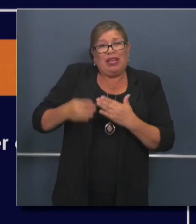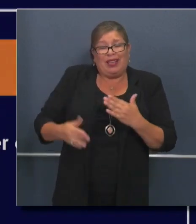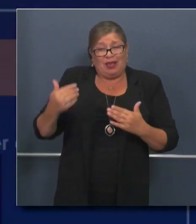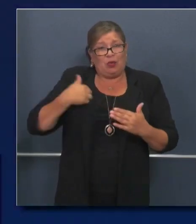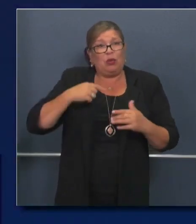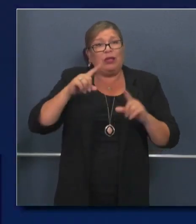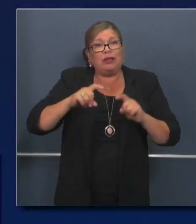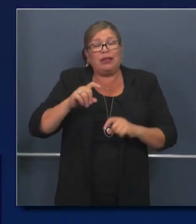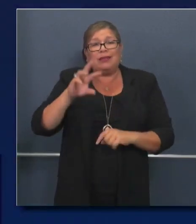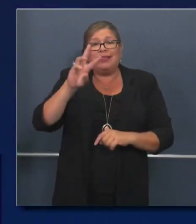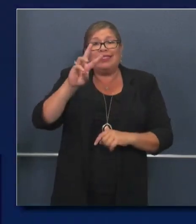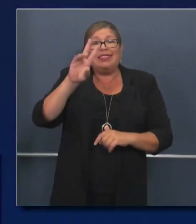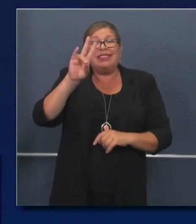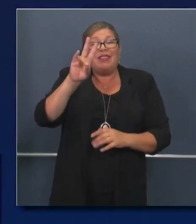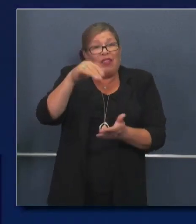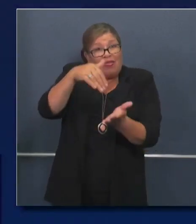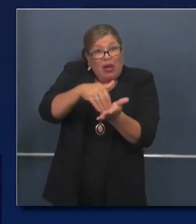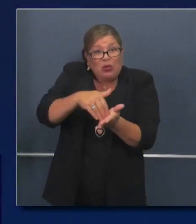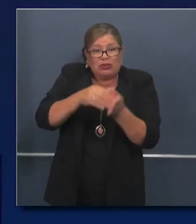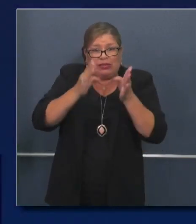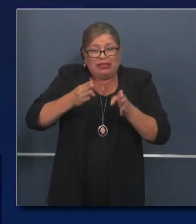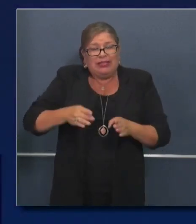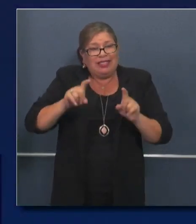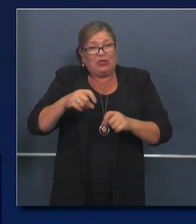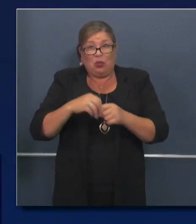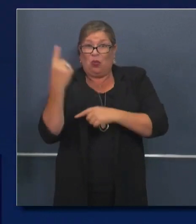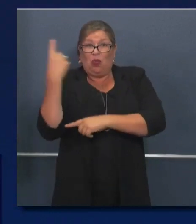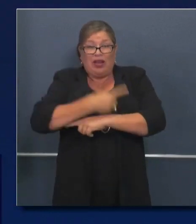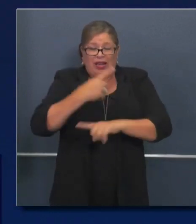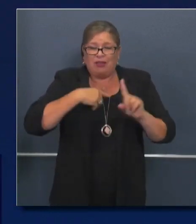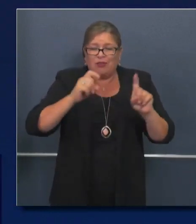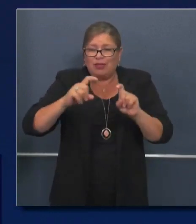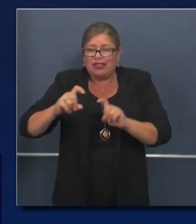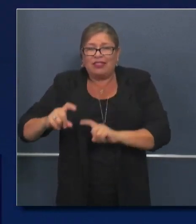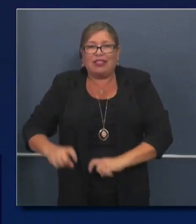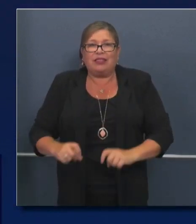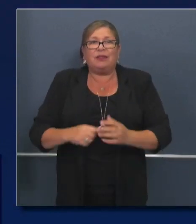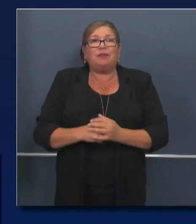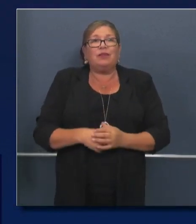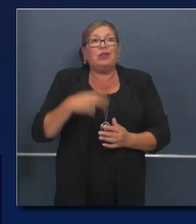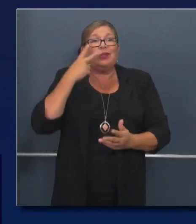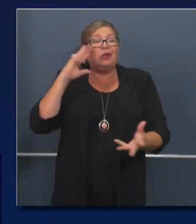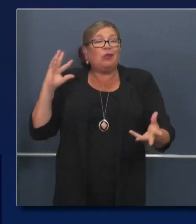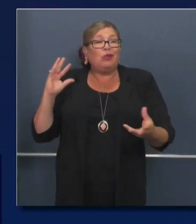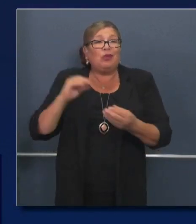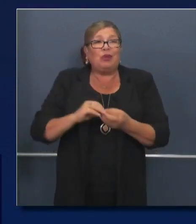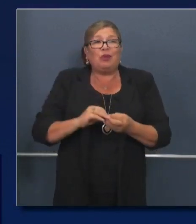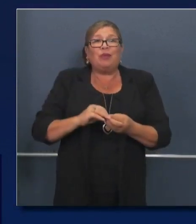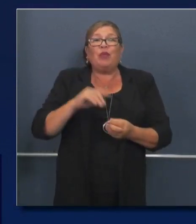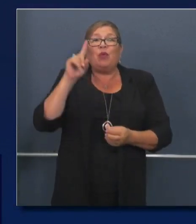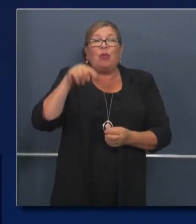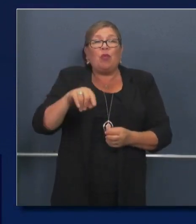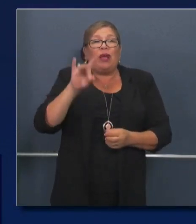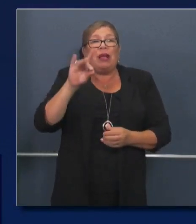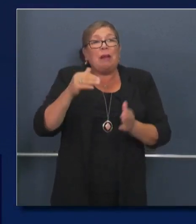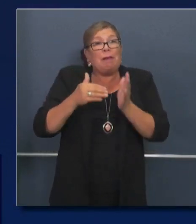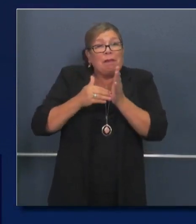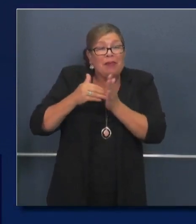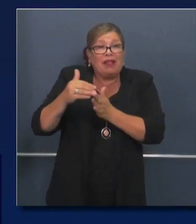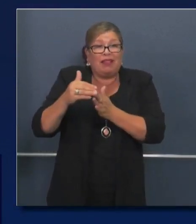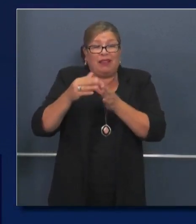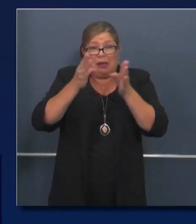67,000 individuals. You see here on this graph, 1.8 million people have been tested in the state of California. And what is so